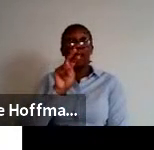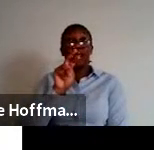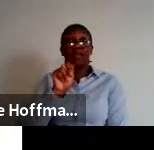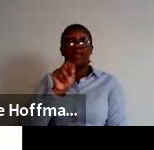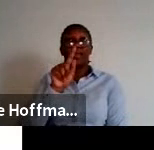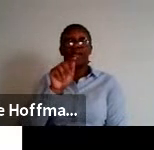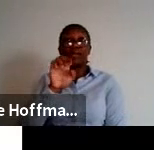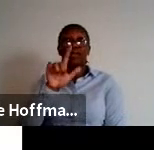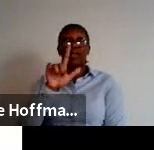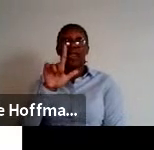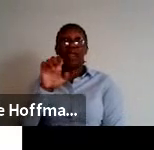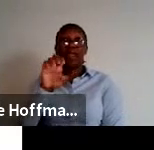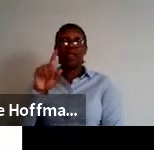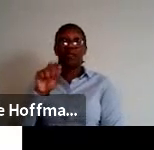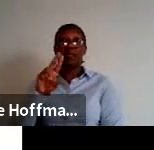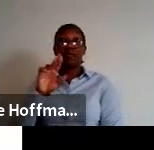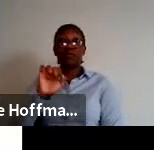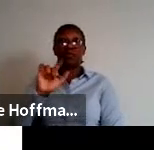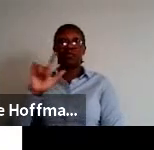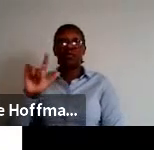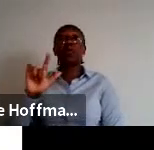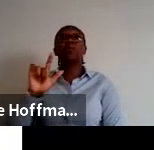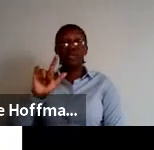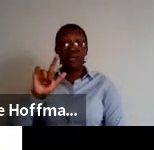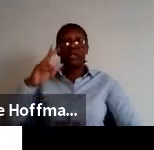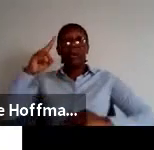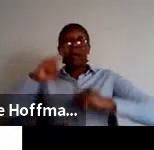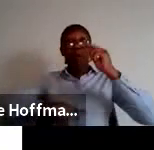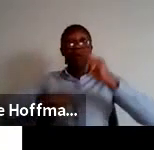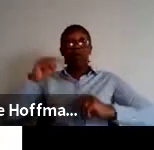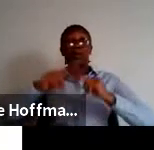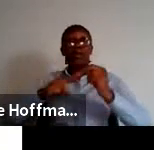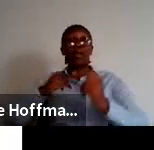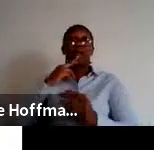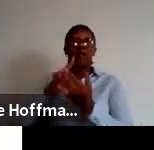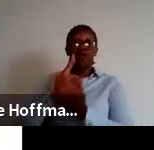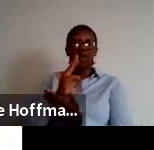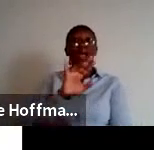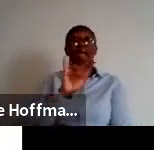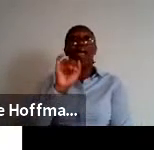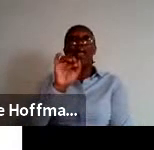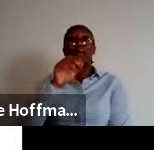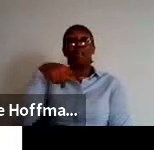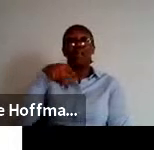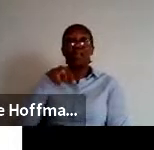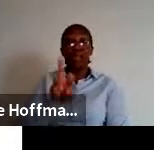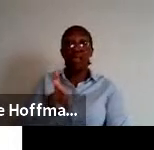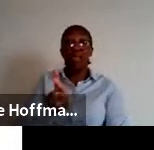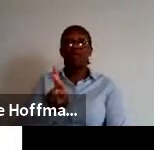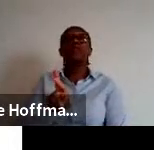will be using as an example of illicit trade that is taking place. Indeed,